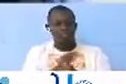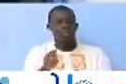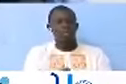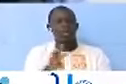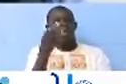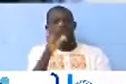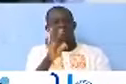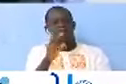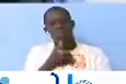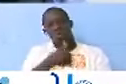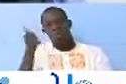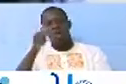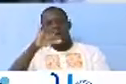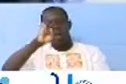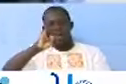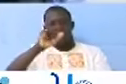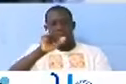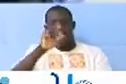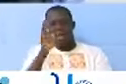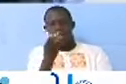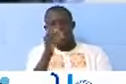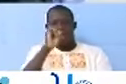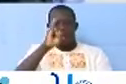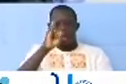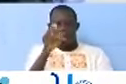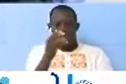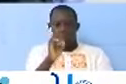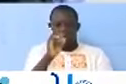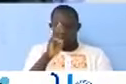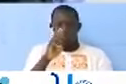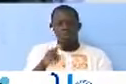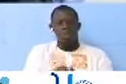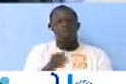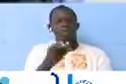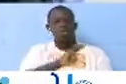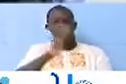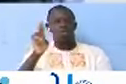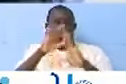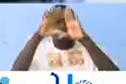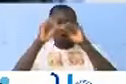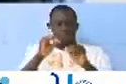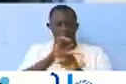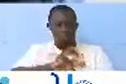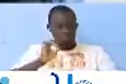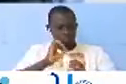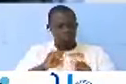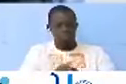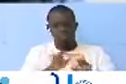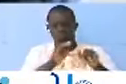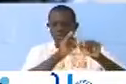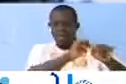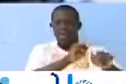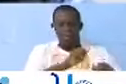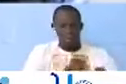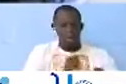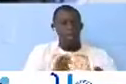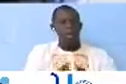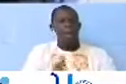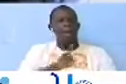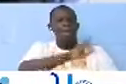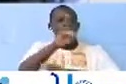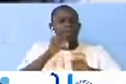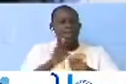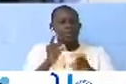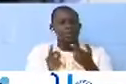Even Sehu Sabali, when they are not at the office, they used to come and camp at my garage. Can you tell us who